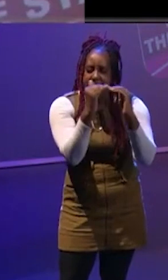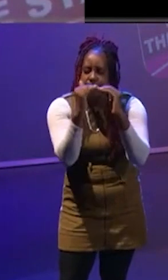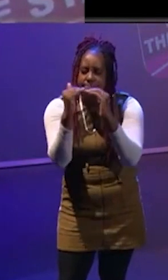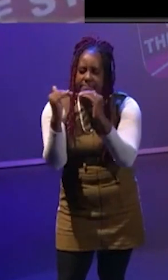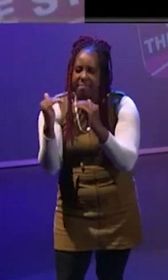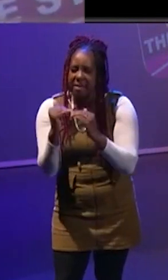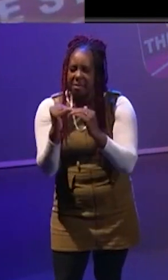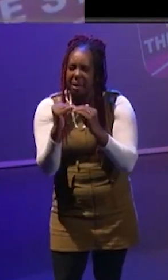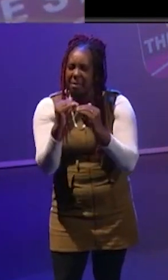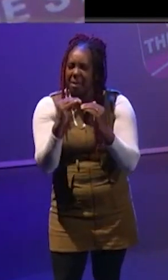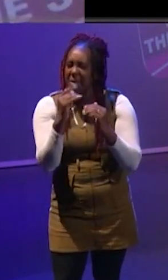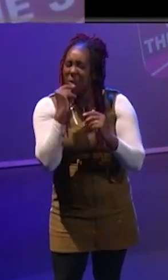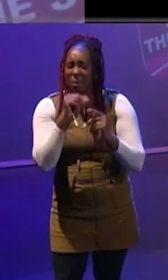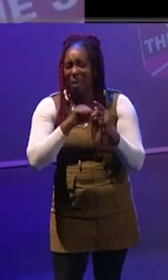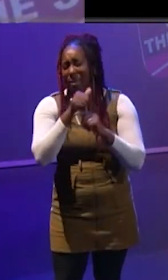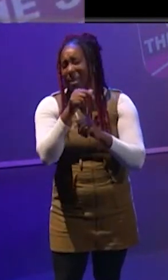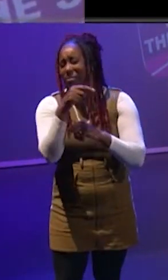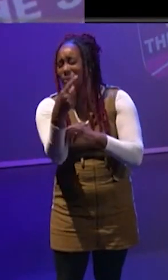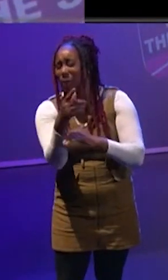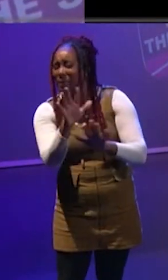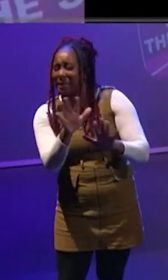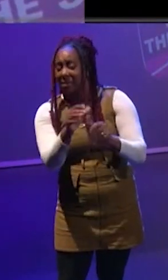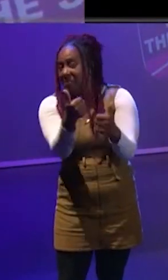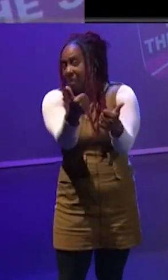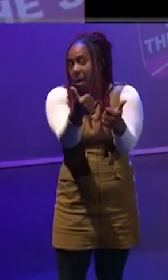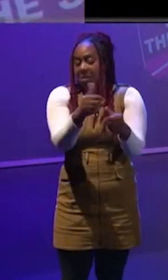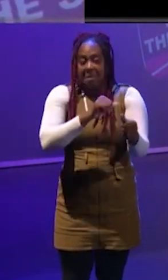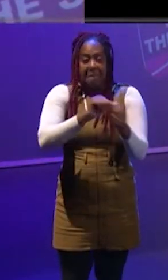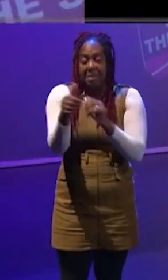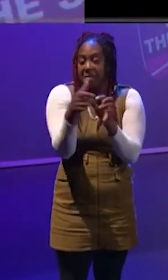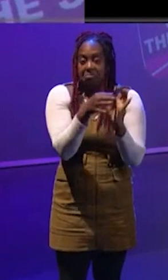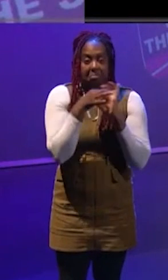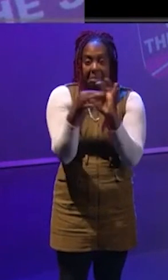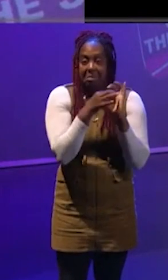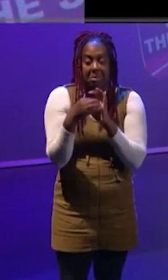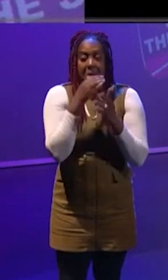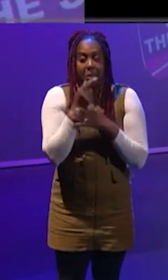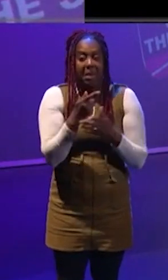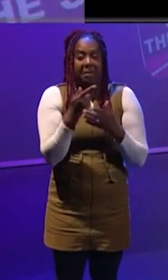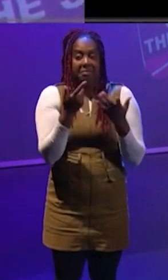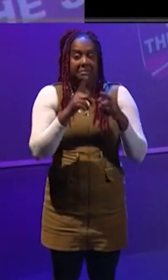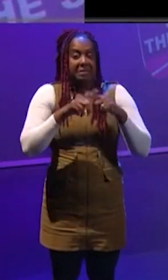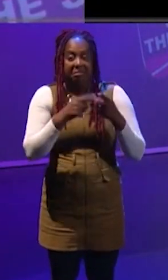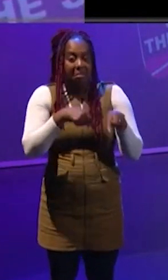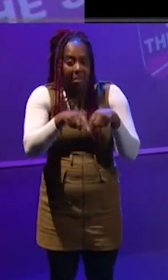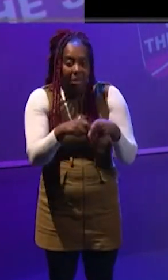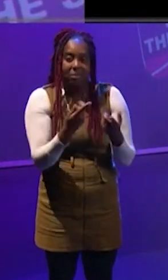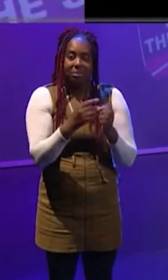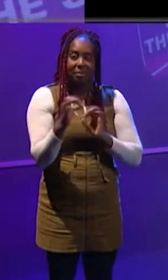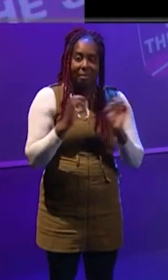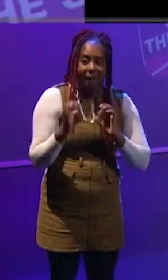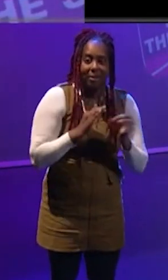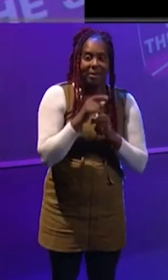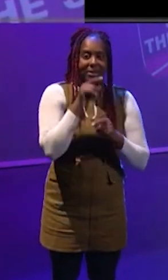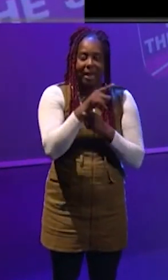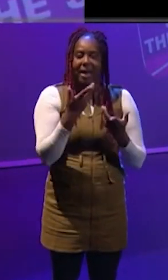might not be for the next one. And that's absolutely fine. Some of the best relationships I have are with artists that we work together on one project, and then our